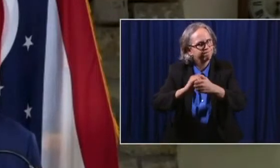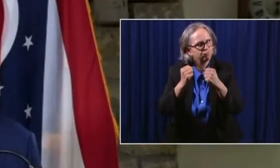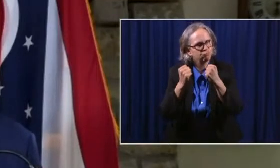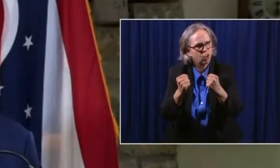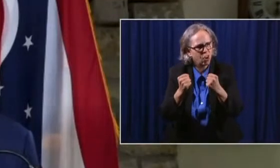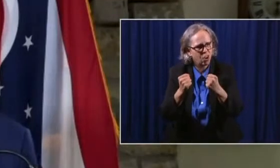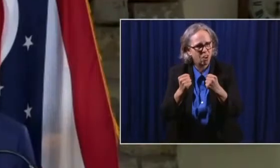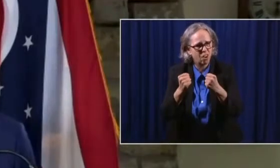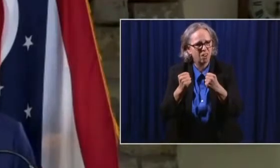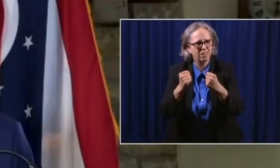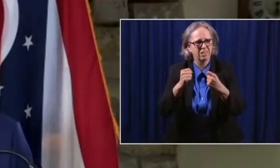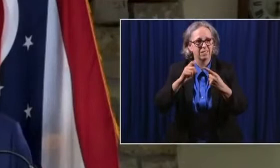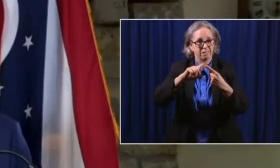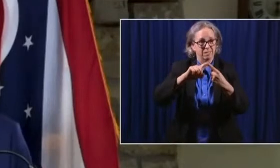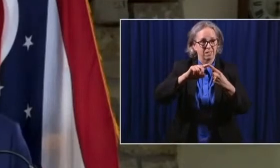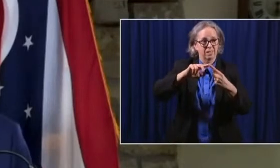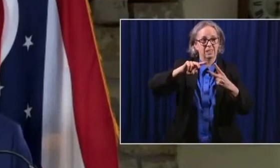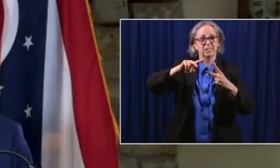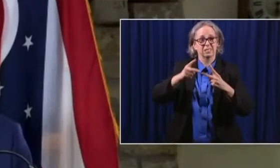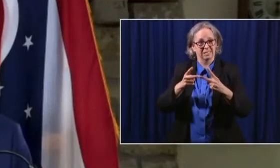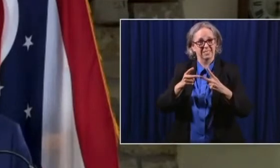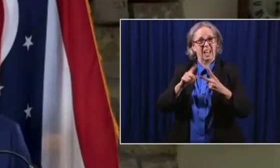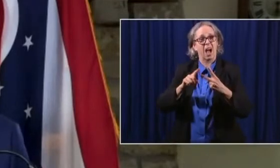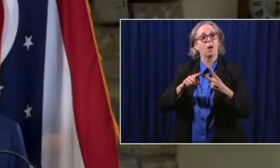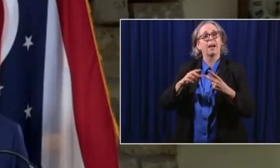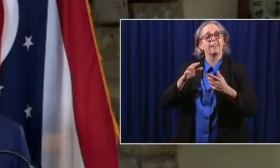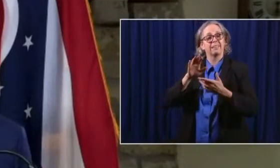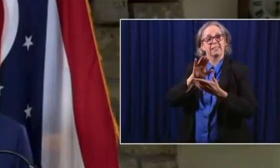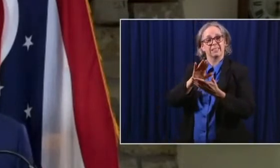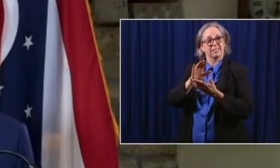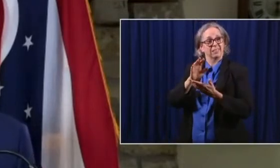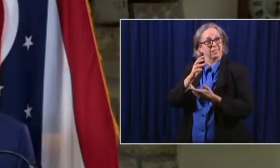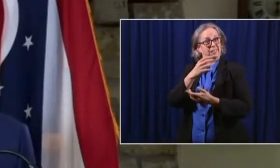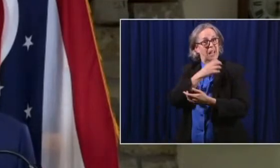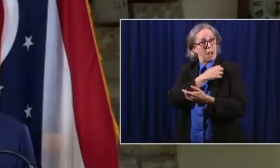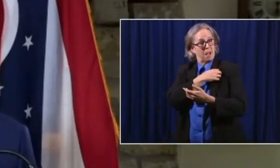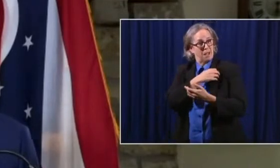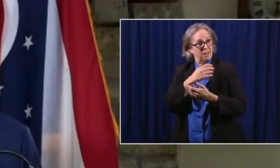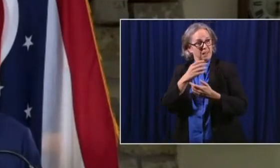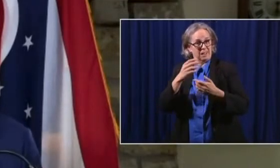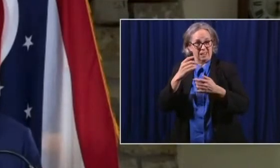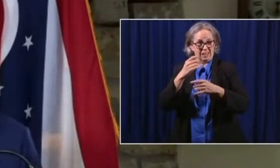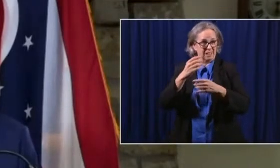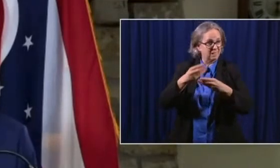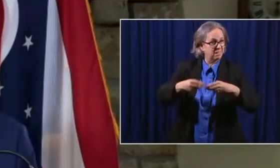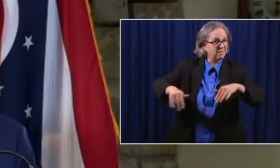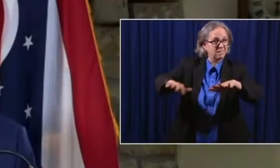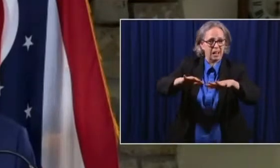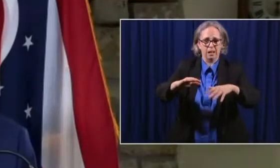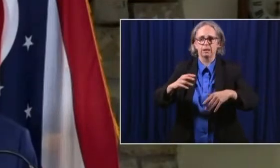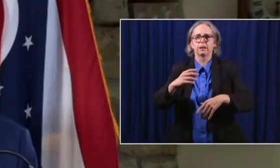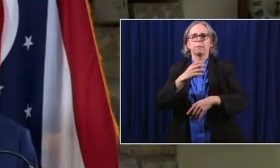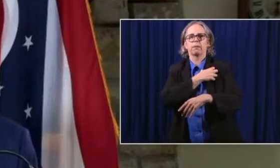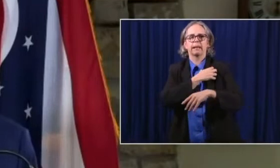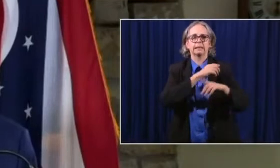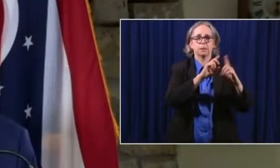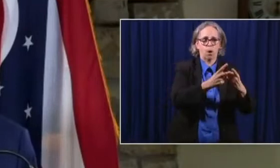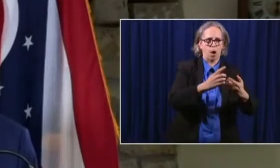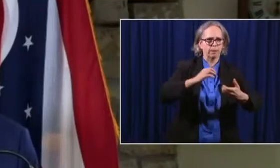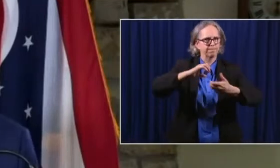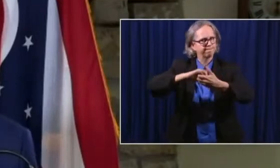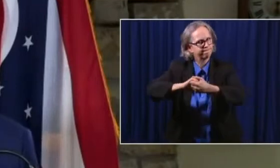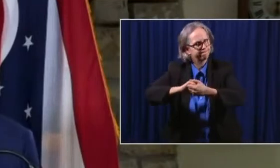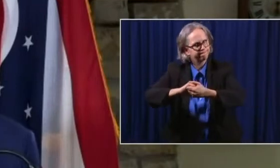the campus police or the campus security and local law enforcement. Again, they always need to work closely together, but this